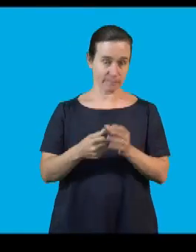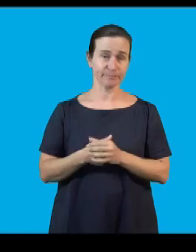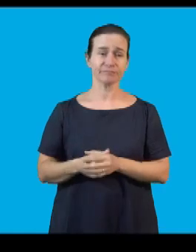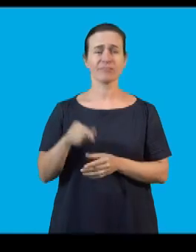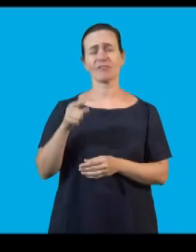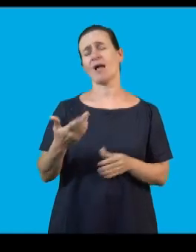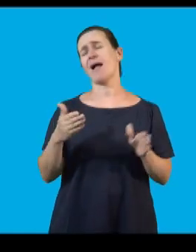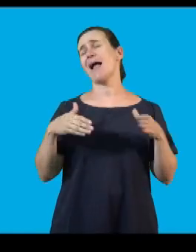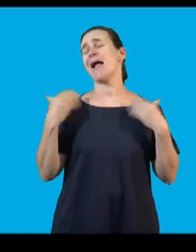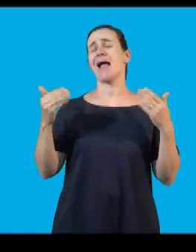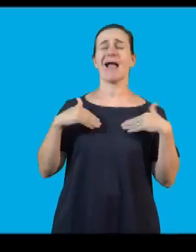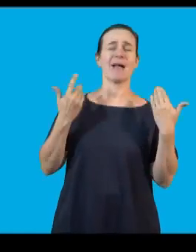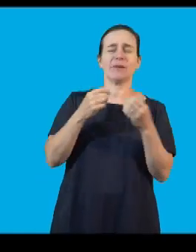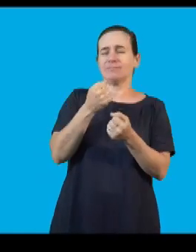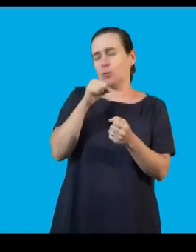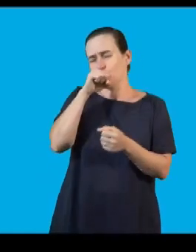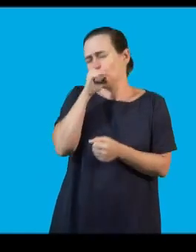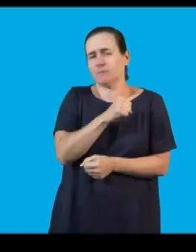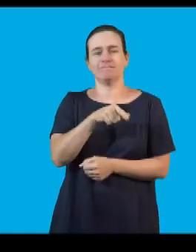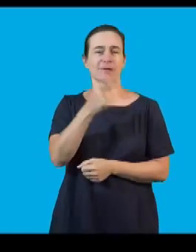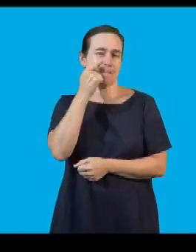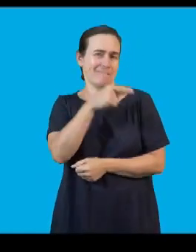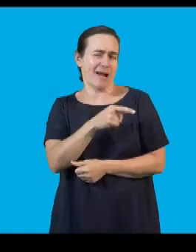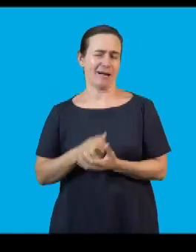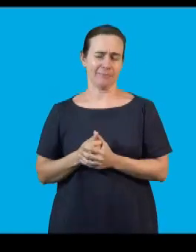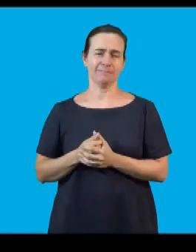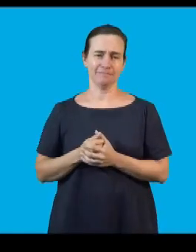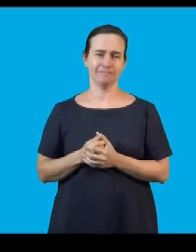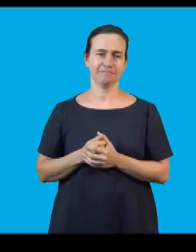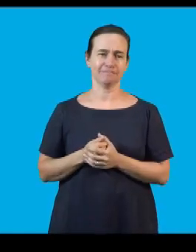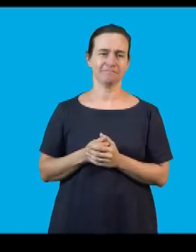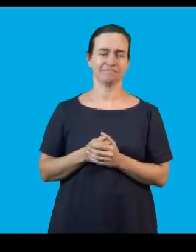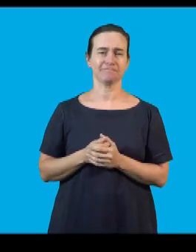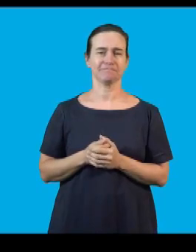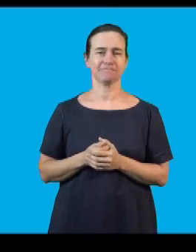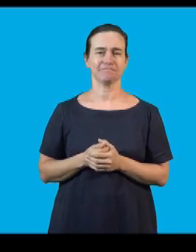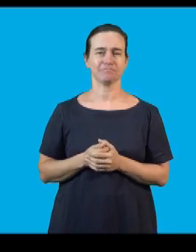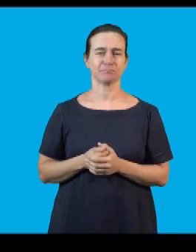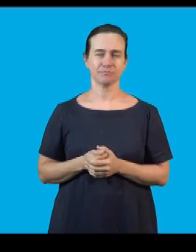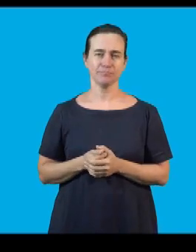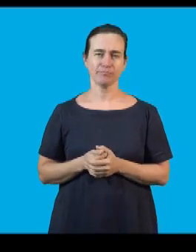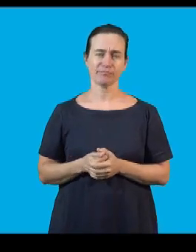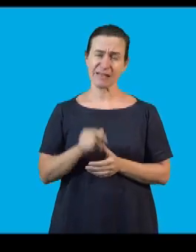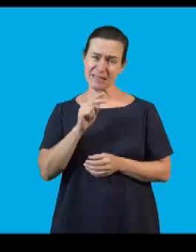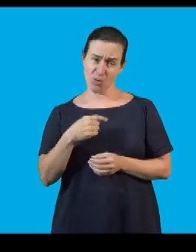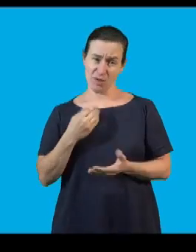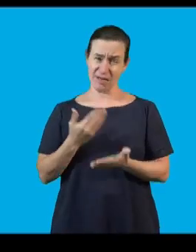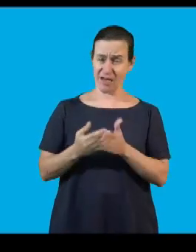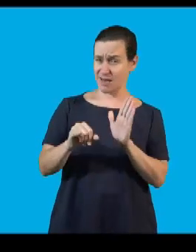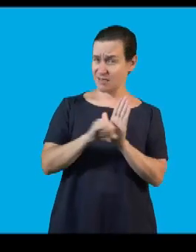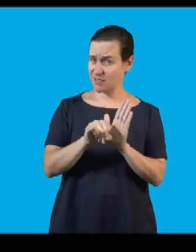you. So he's very happy and full of love for his owner, okay? And let's see if we